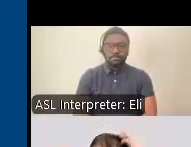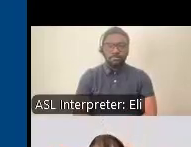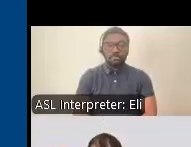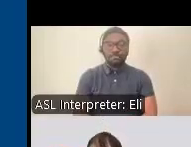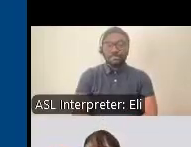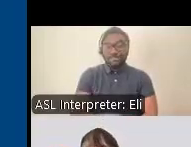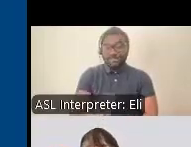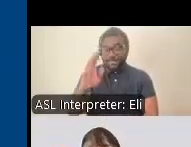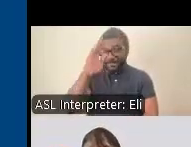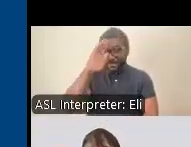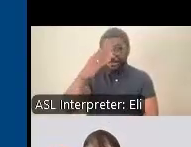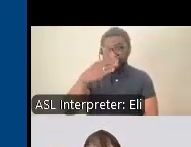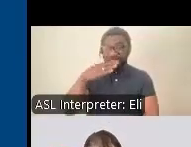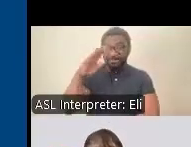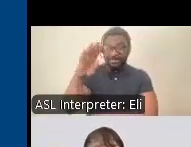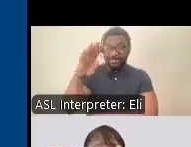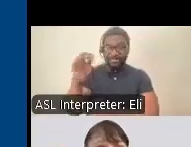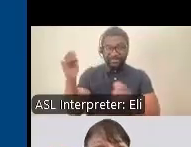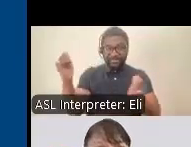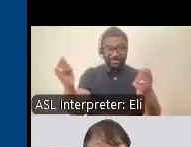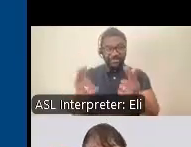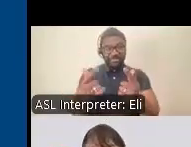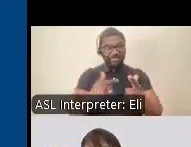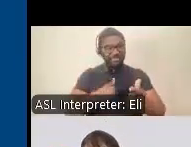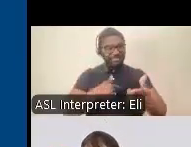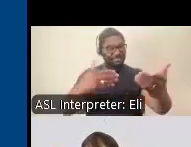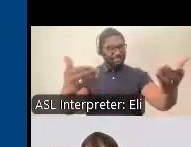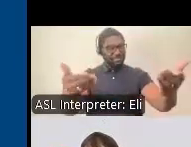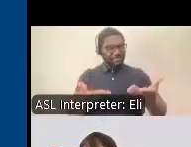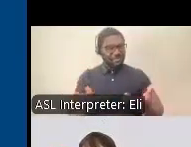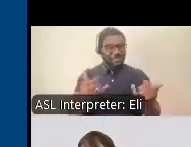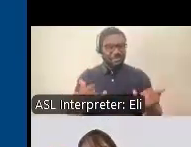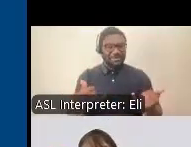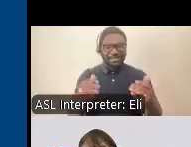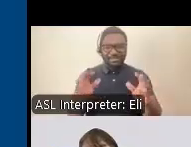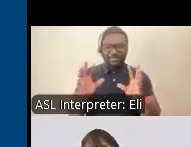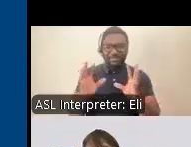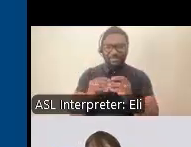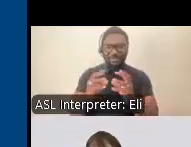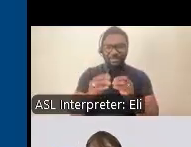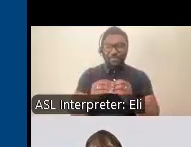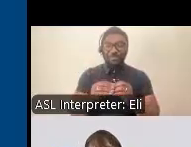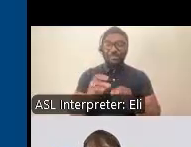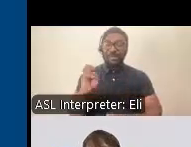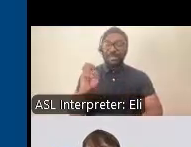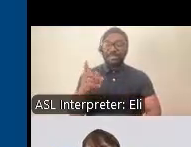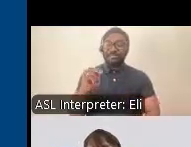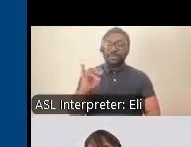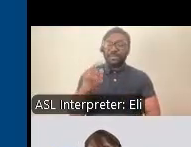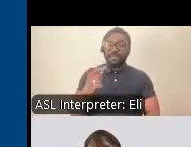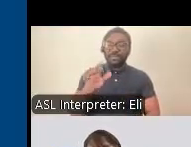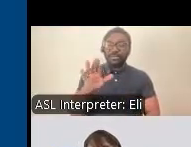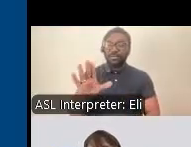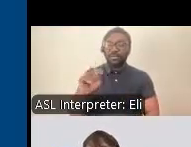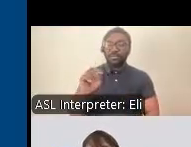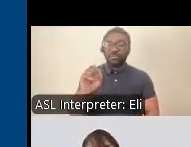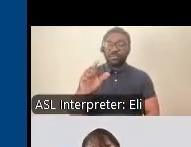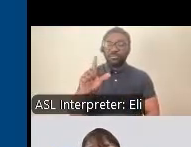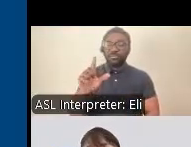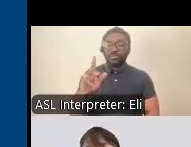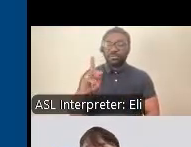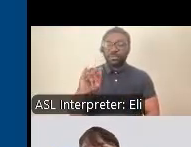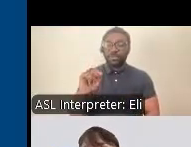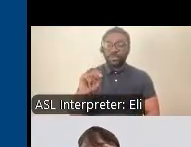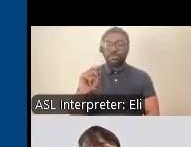Good afternoon, everyone. I'd like to welcome you to today's webinar, Expanding Your Toolkit, Strategies to